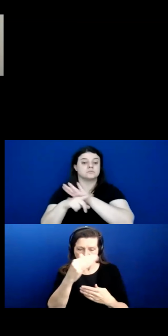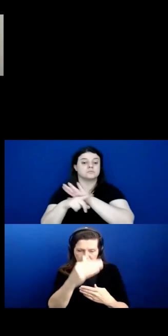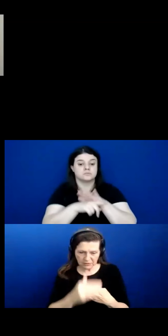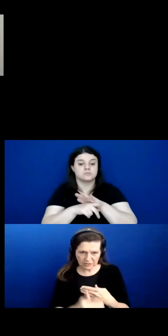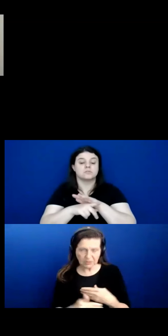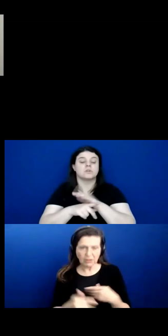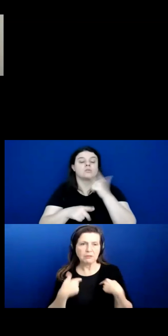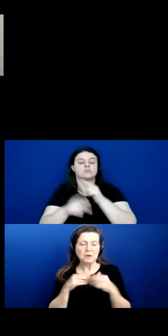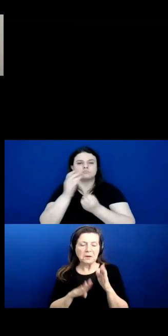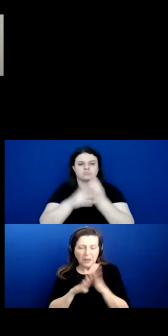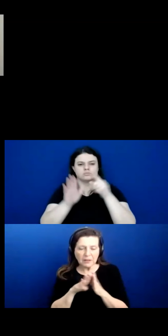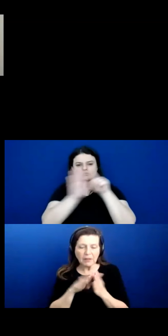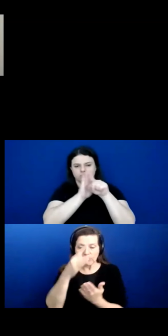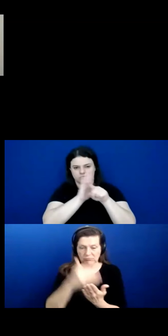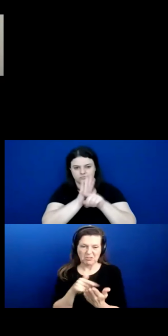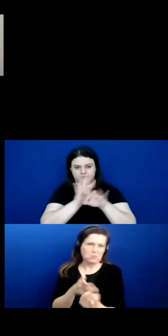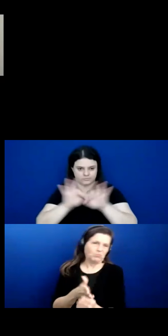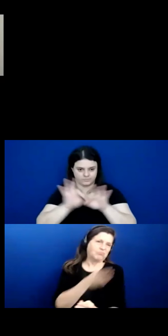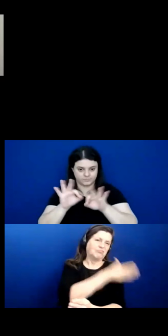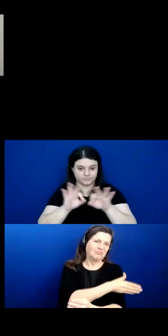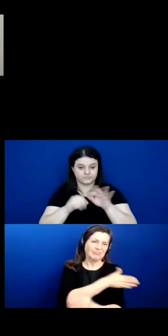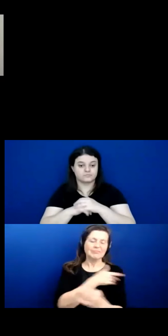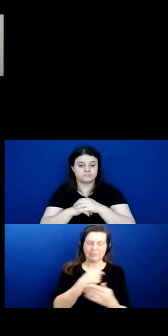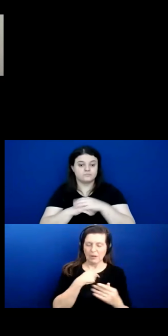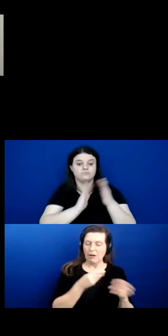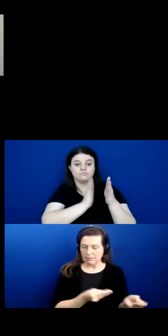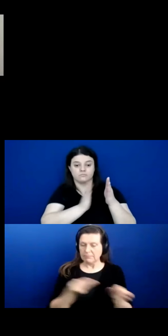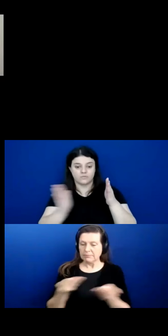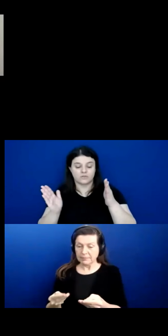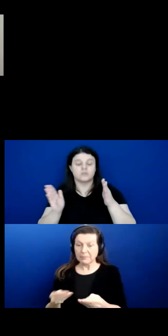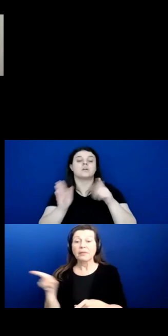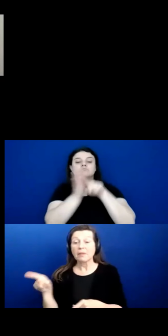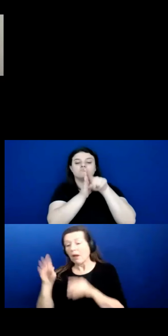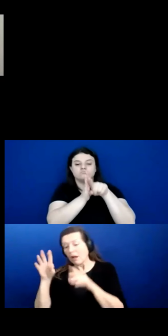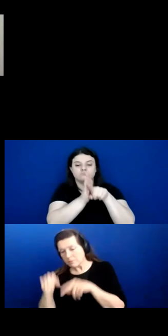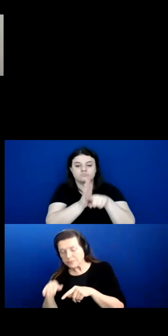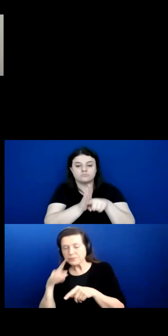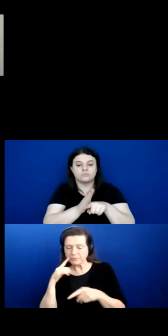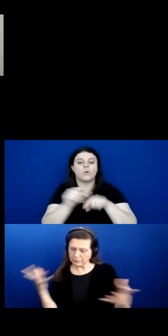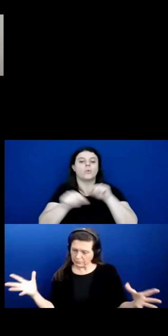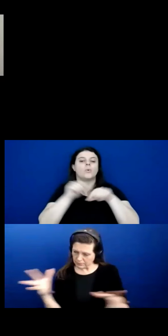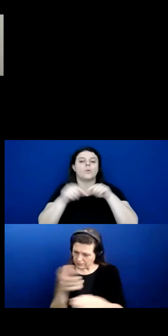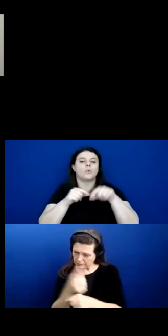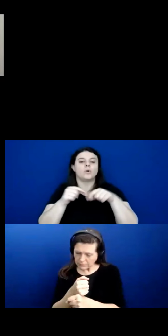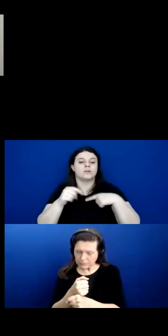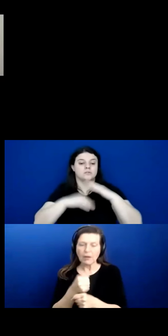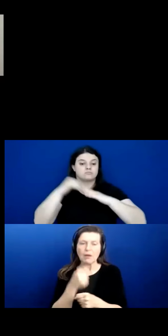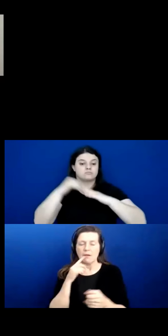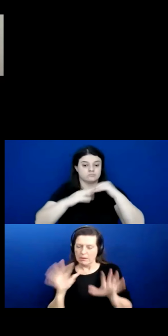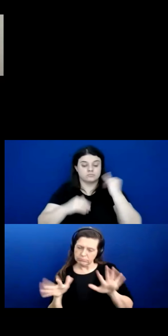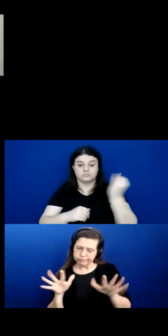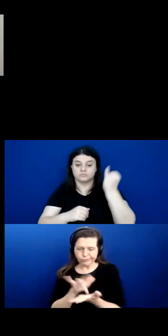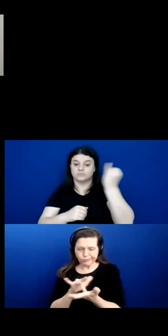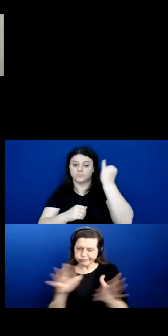questionnaire in an earlier study. Subsequently, we analyzed the mean ratings on the subscales relevance, feasibility,